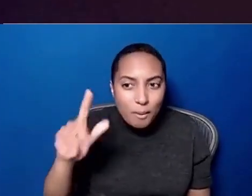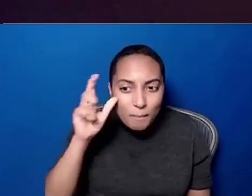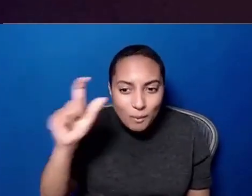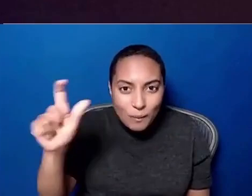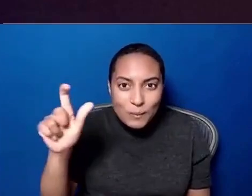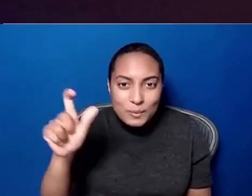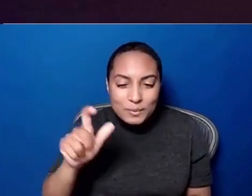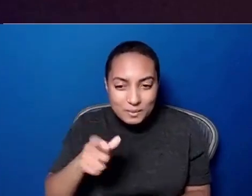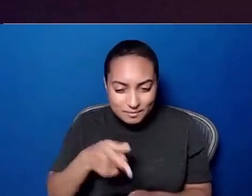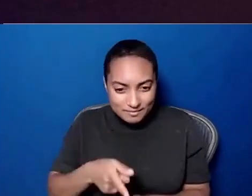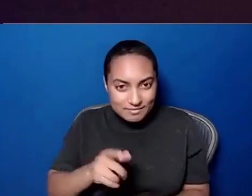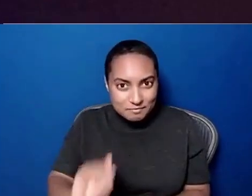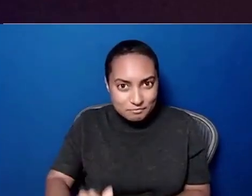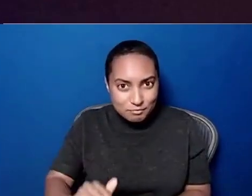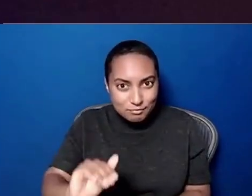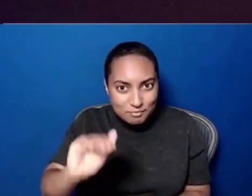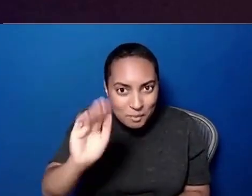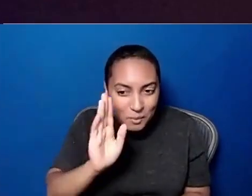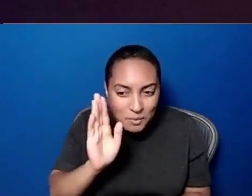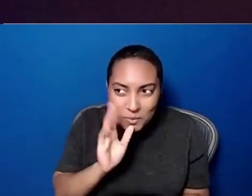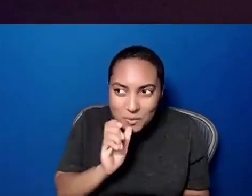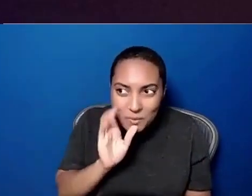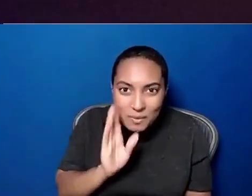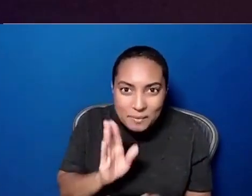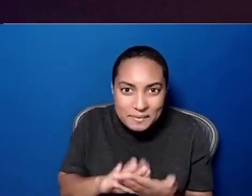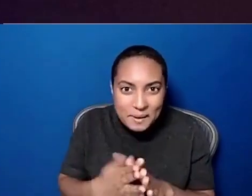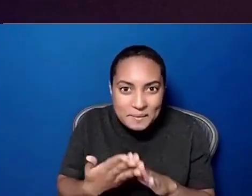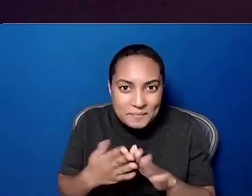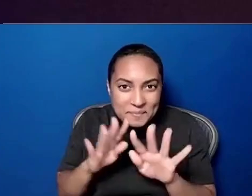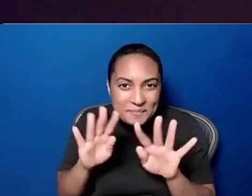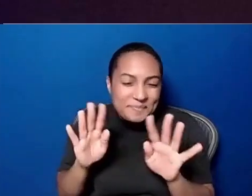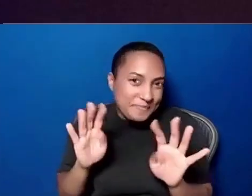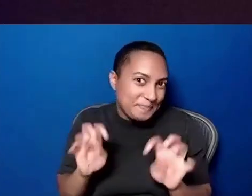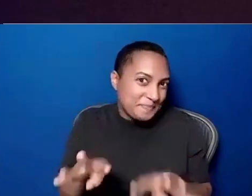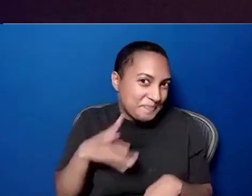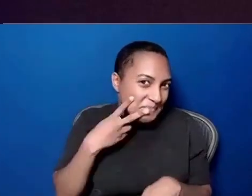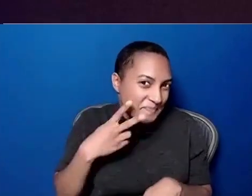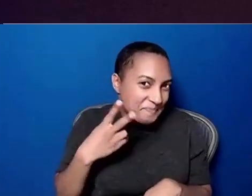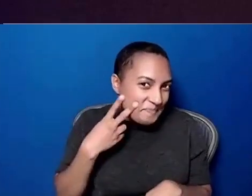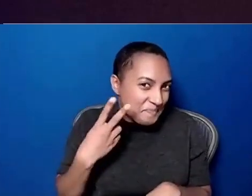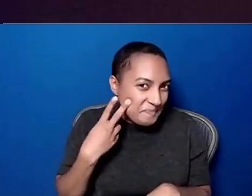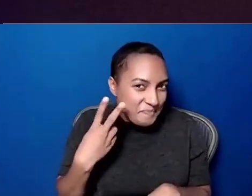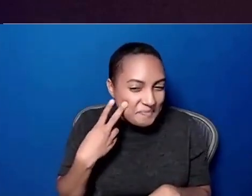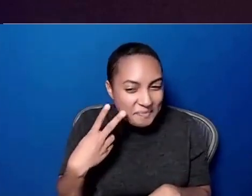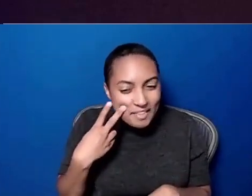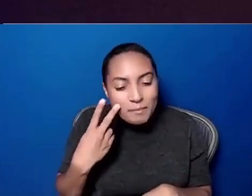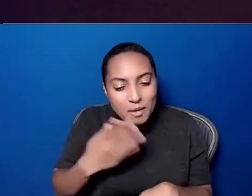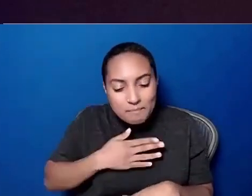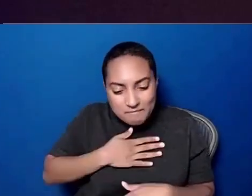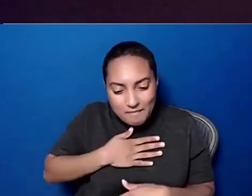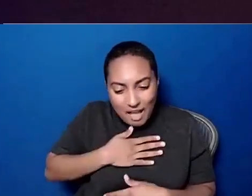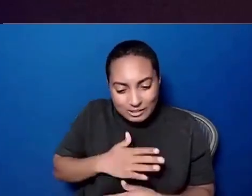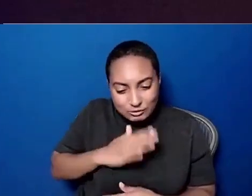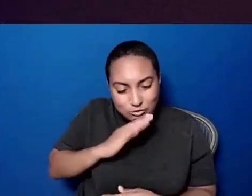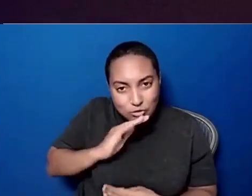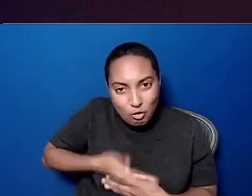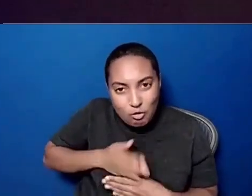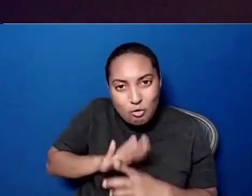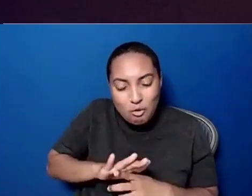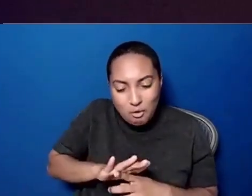Guiding his head from my daughter's body underwater.